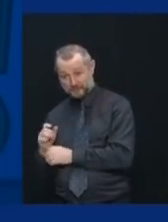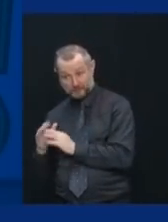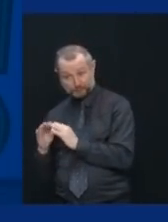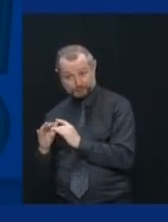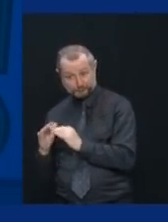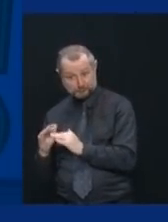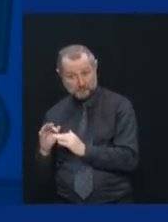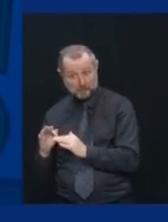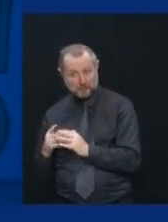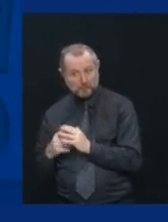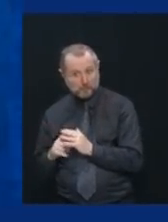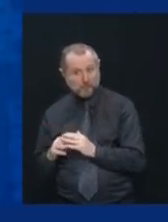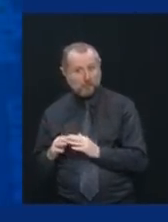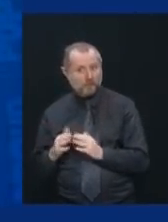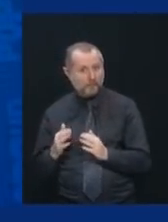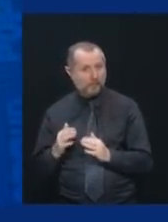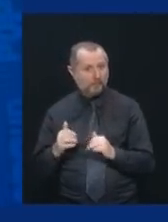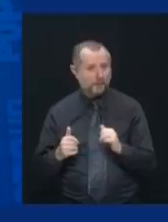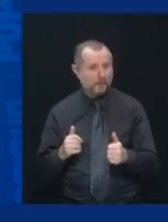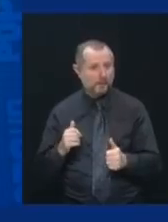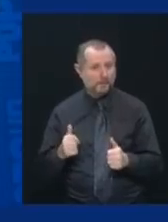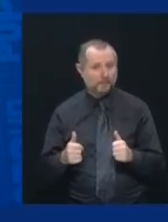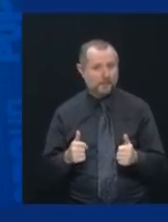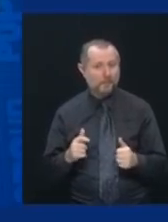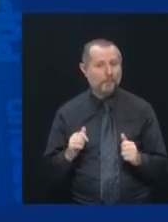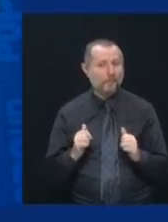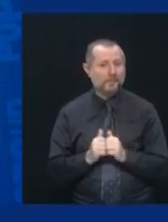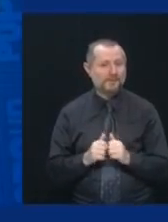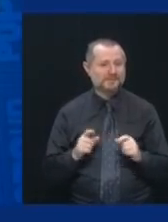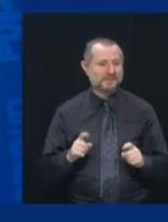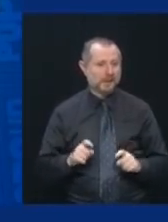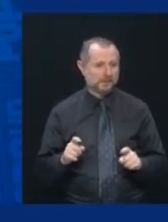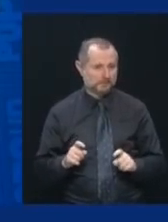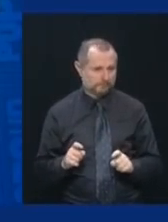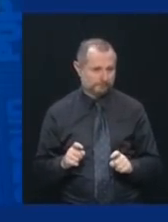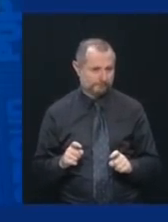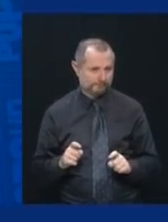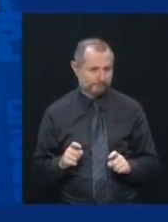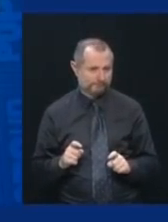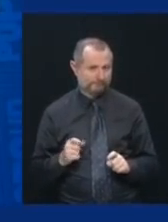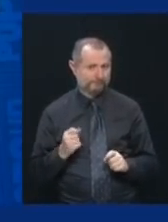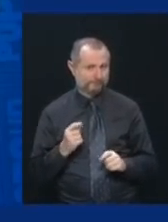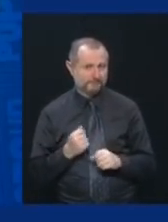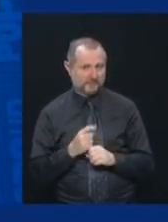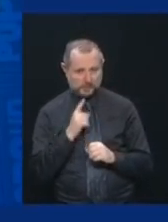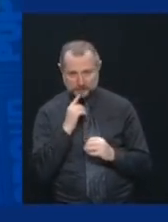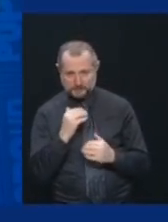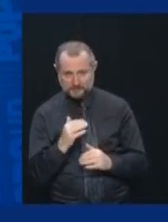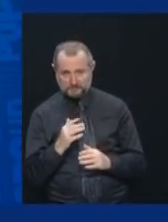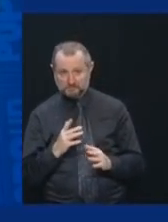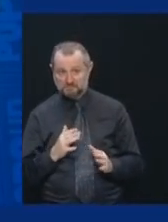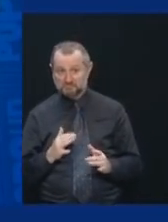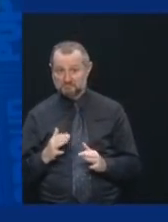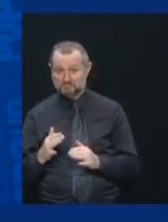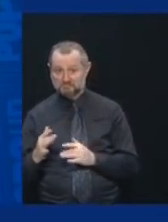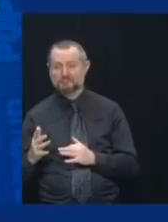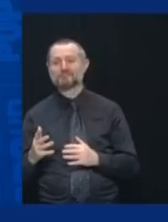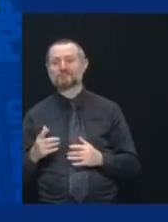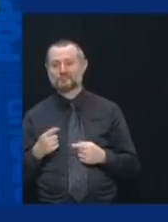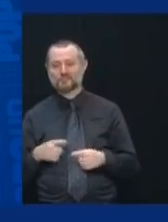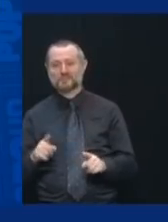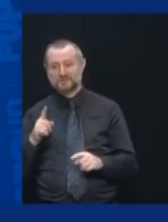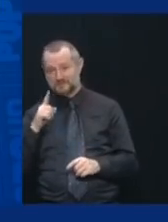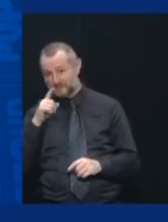reopening venues with testing on a limited basis, and this will crescendo through the